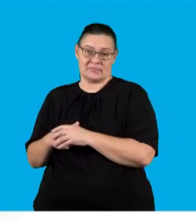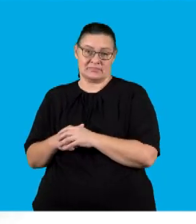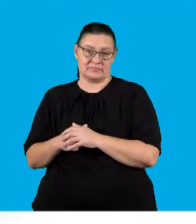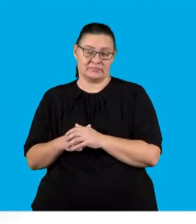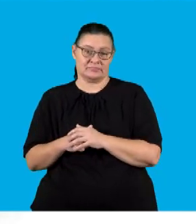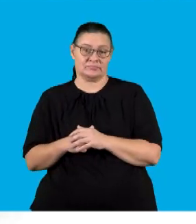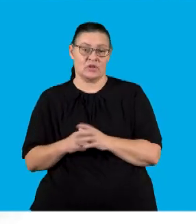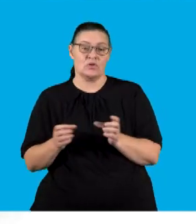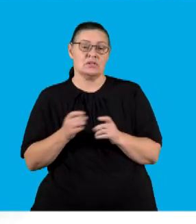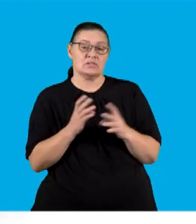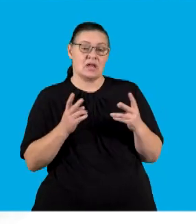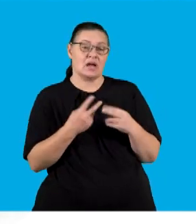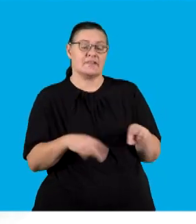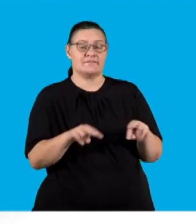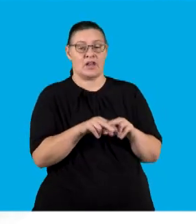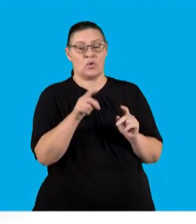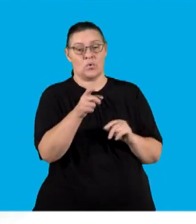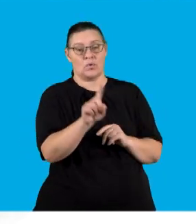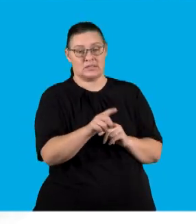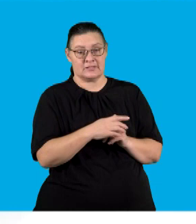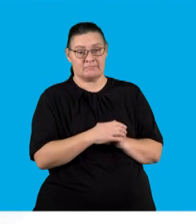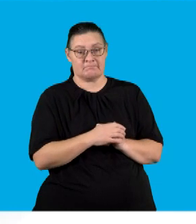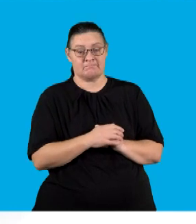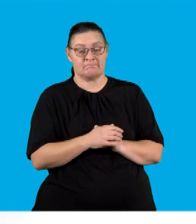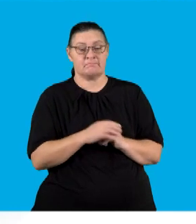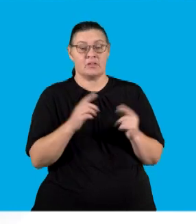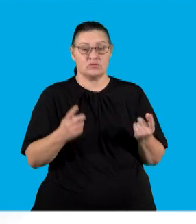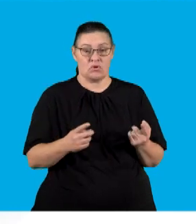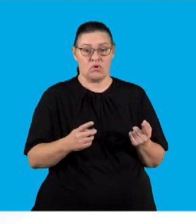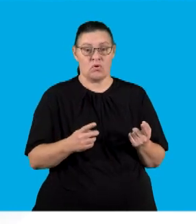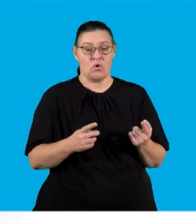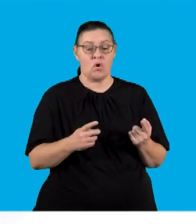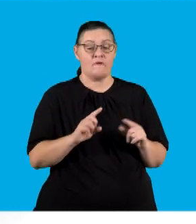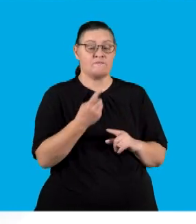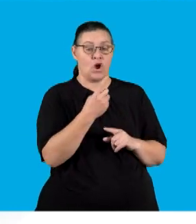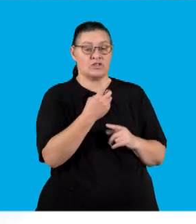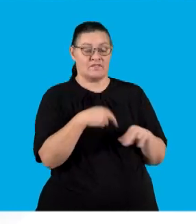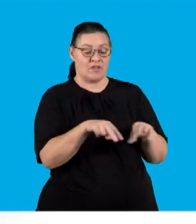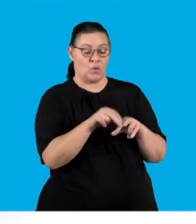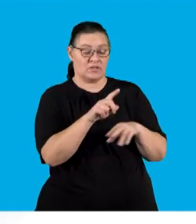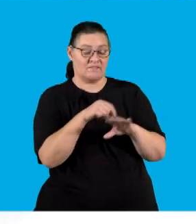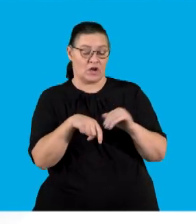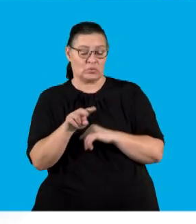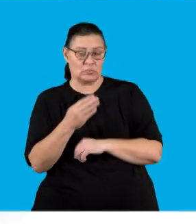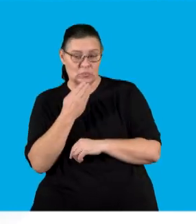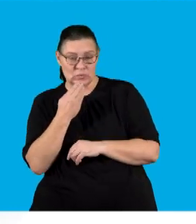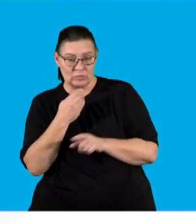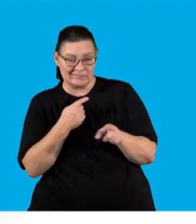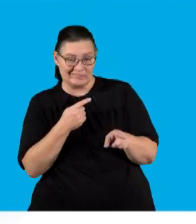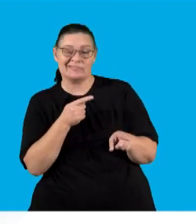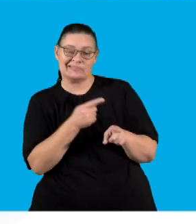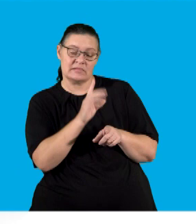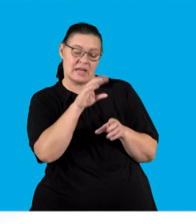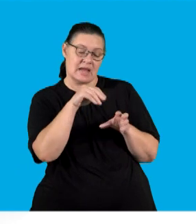going to start with? So the actual values that are going to be divided by 2. Yes, those are the